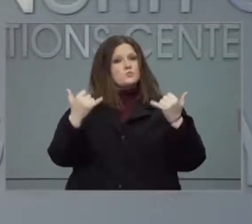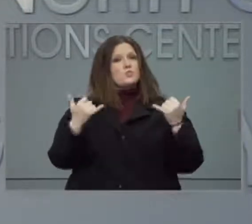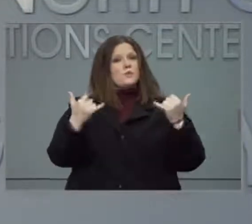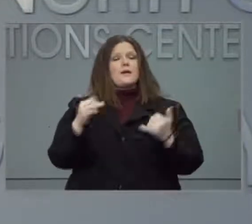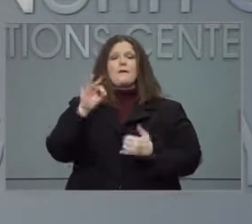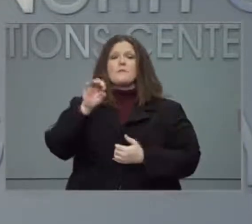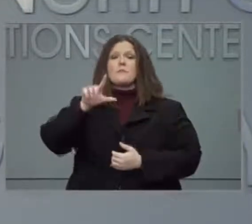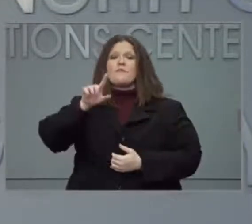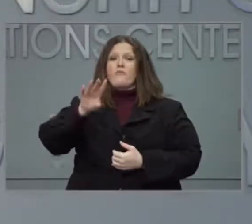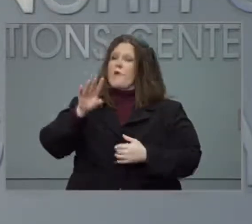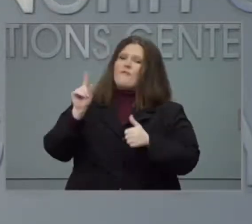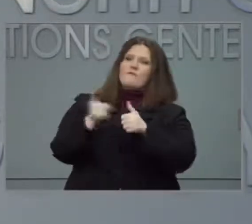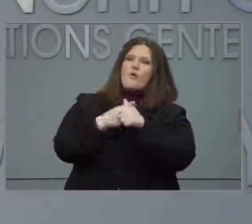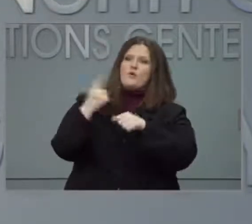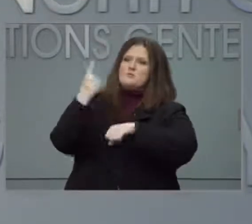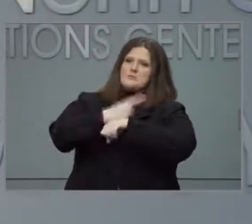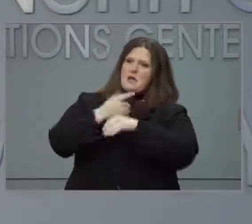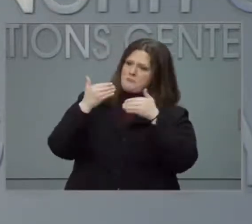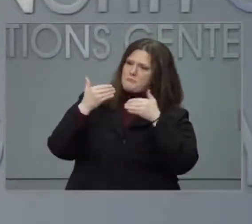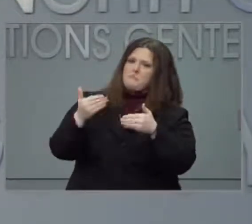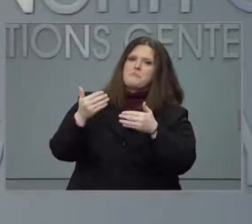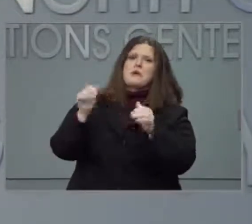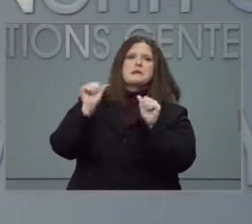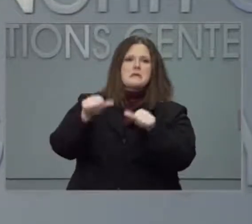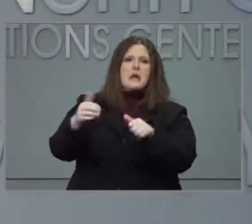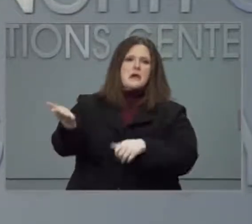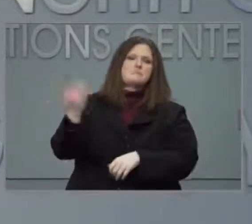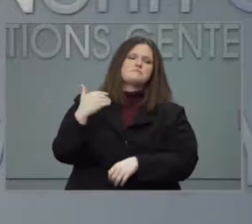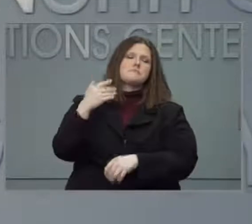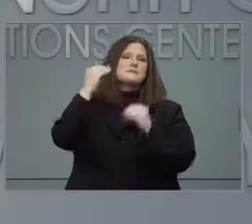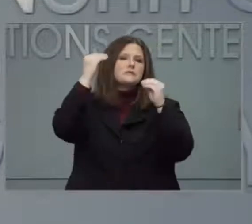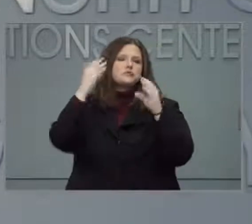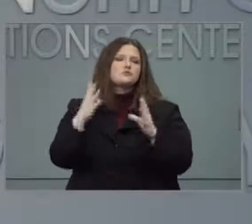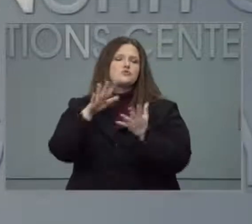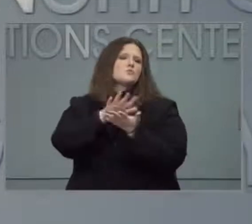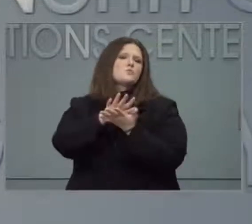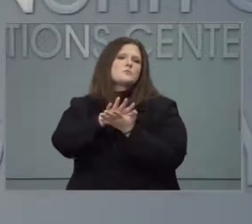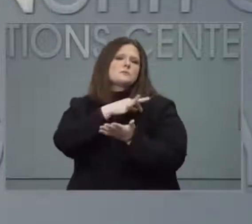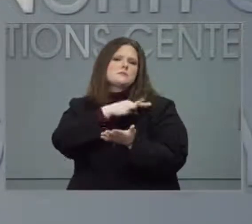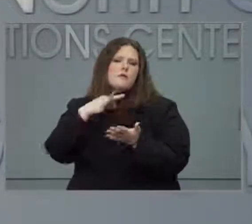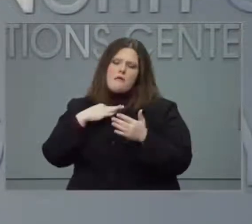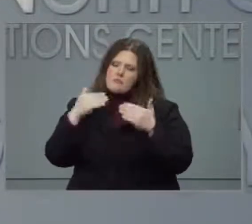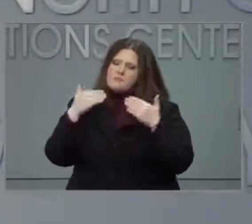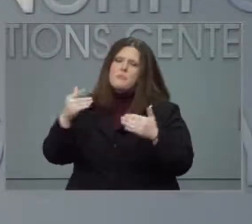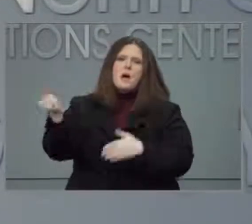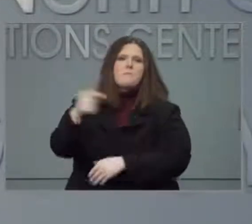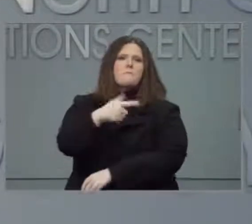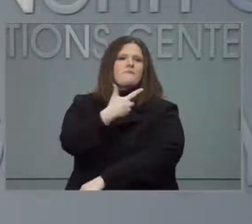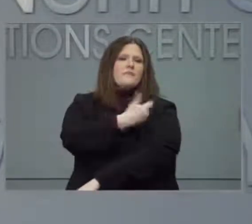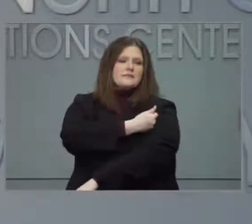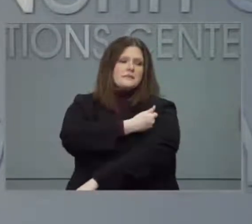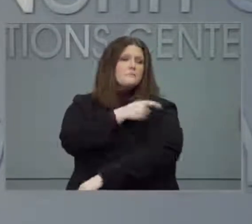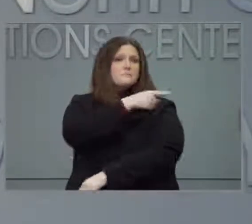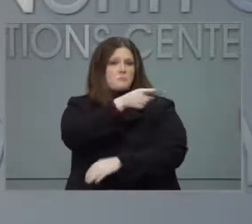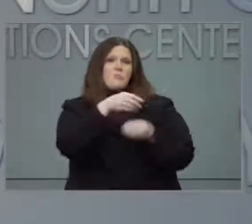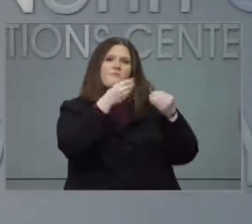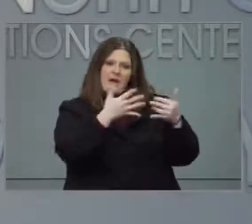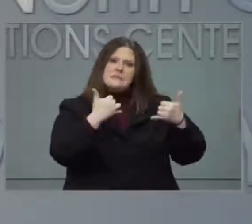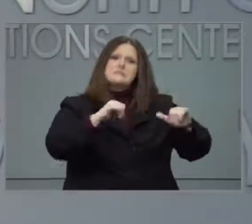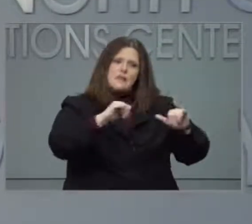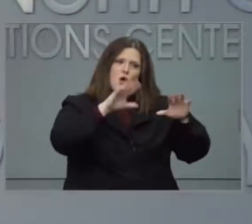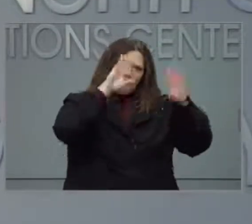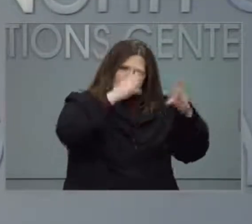vaccinated. Teachers and school staff will be able to get their shots as providers continue to vaccinate those in groups 1 and